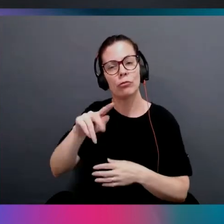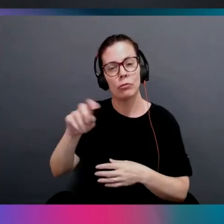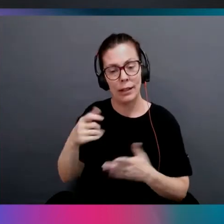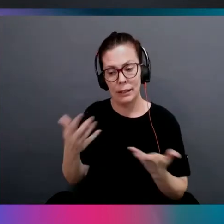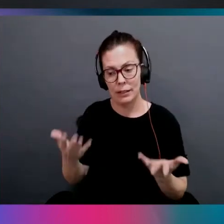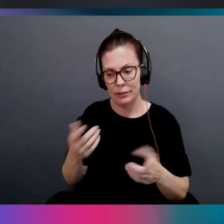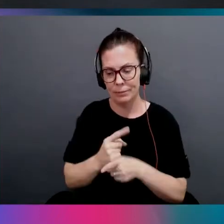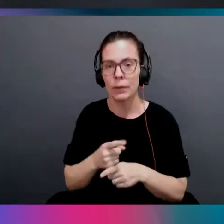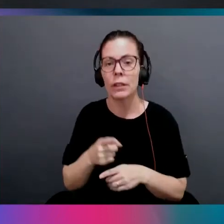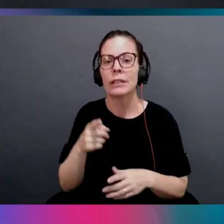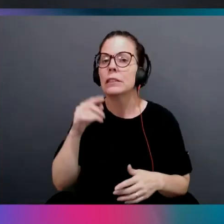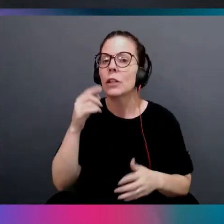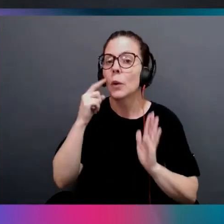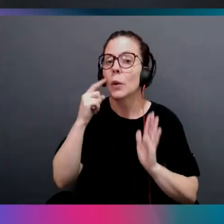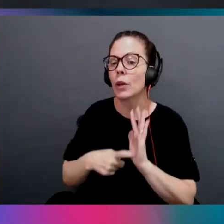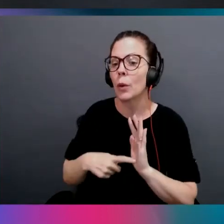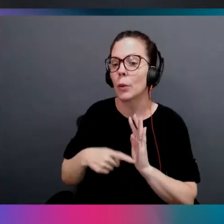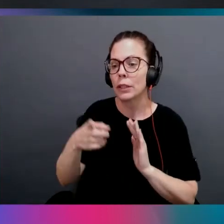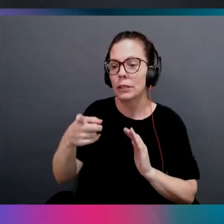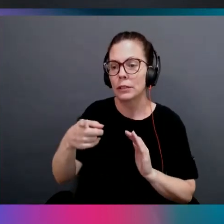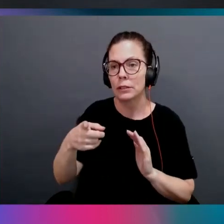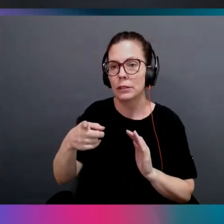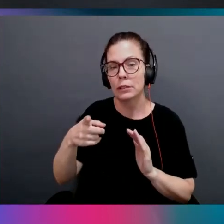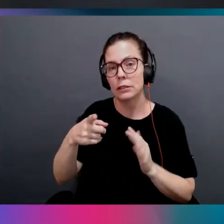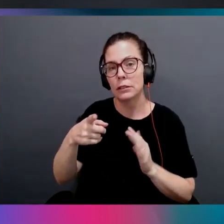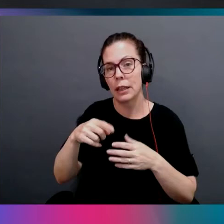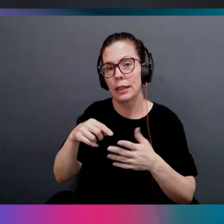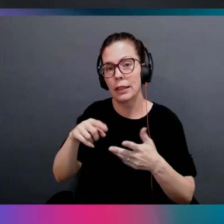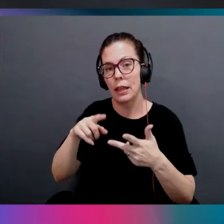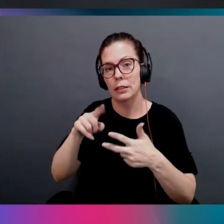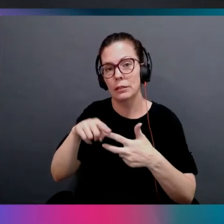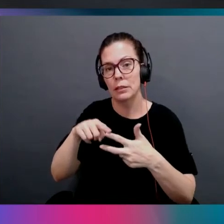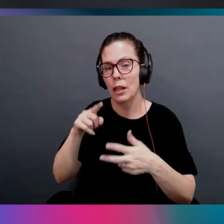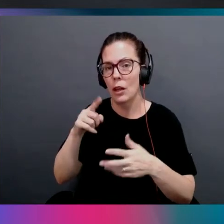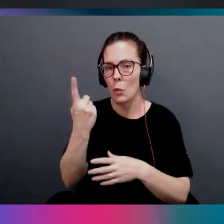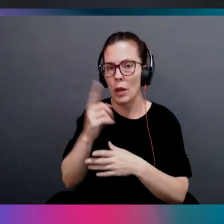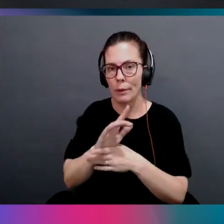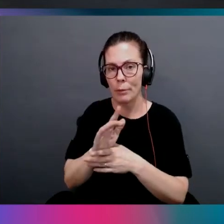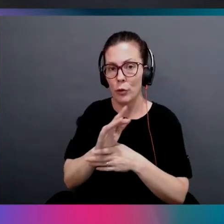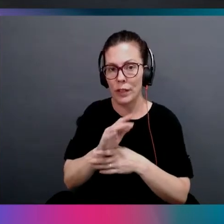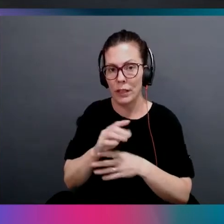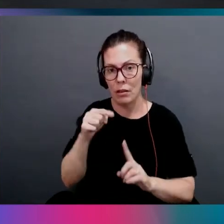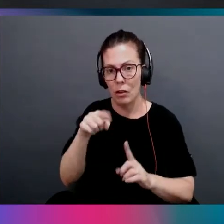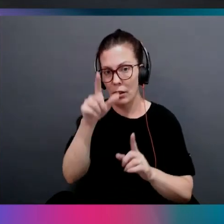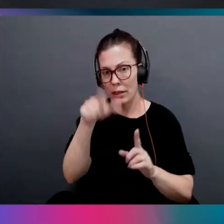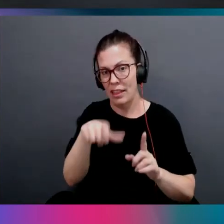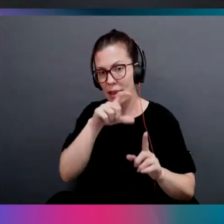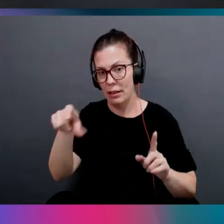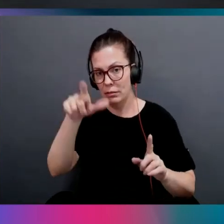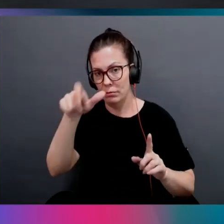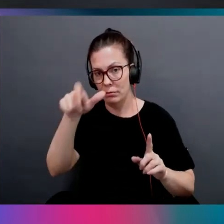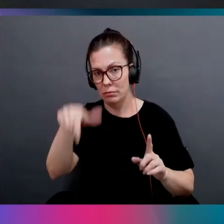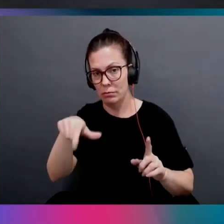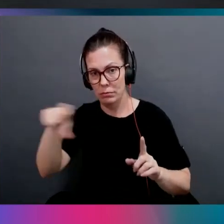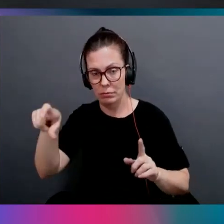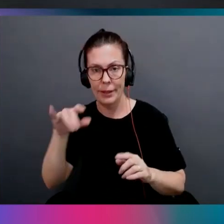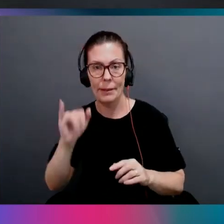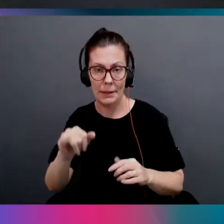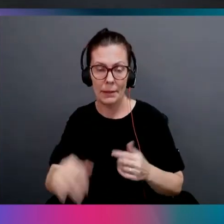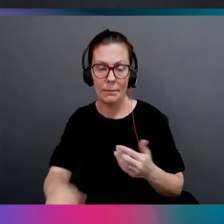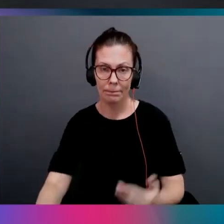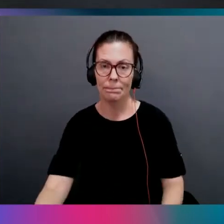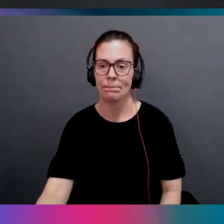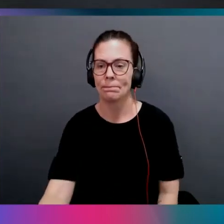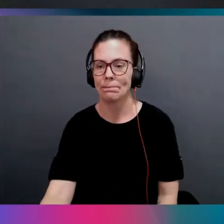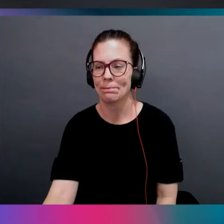that the middle user only did one movie on the user item matrix. In the user items matrix, exactly. So I'm